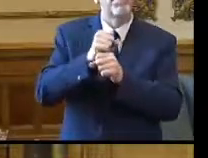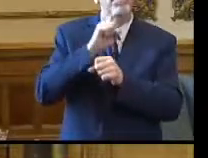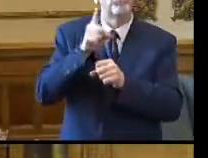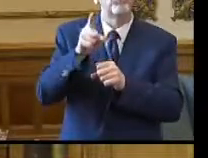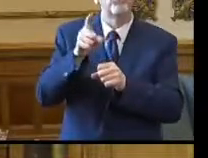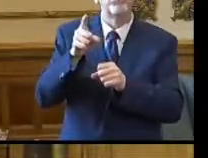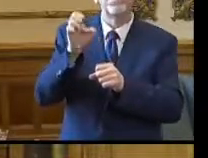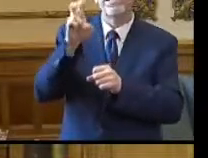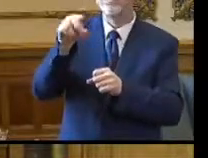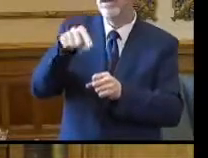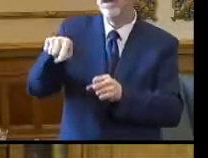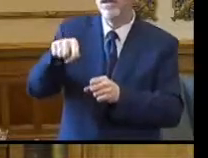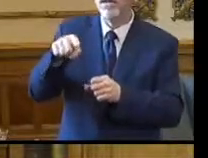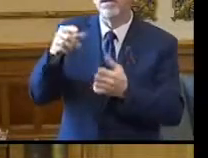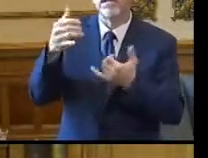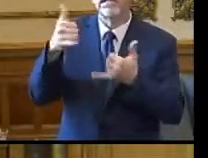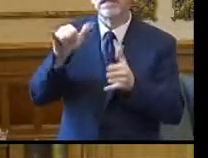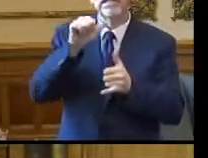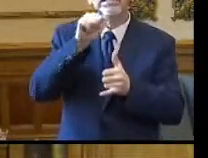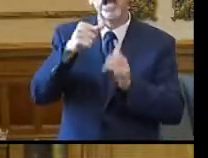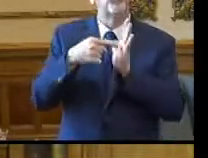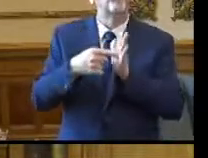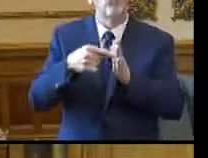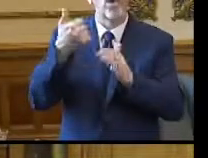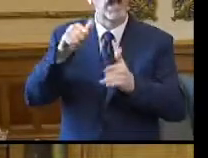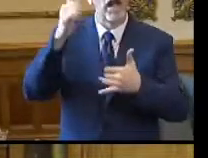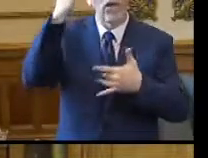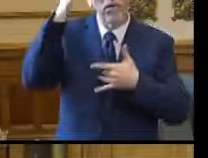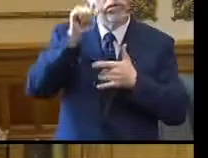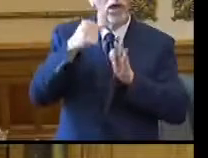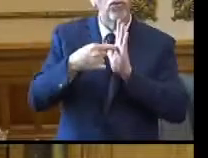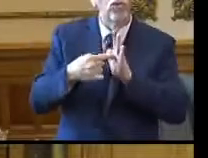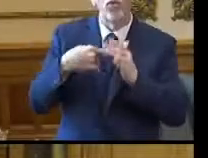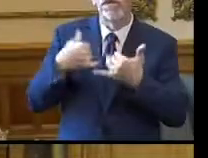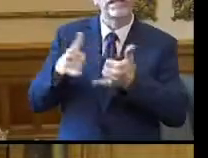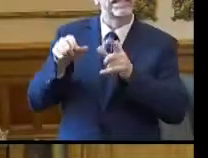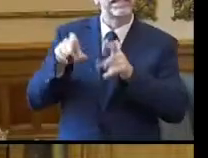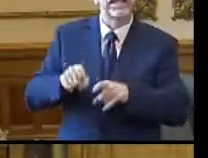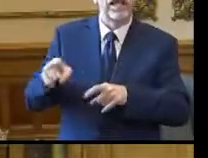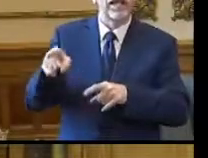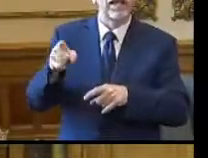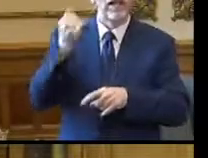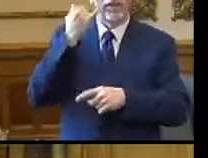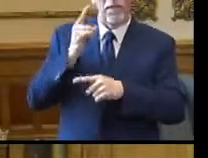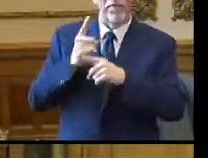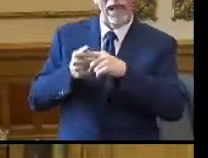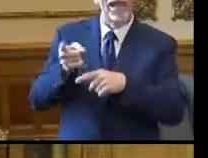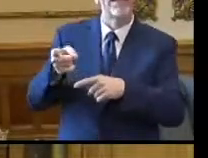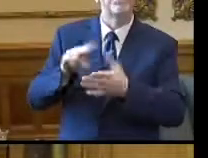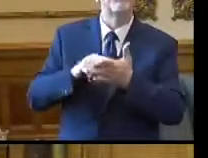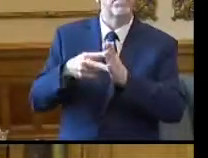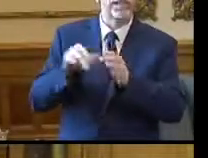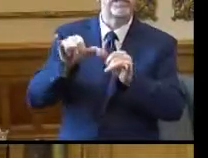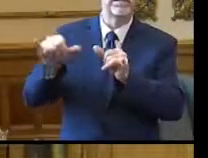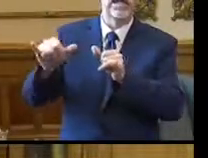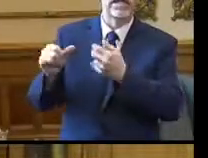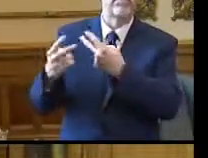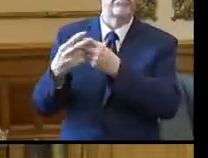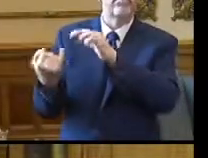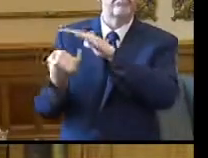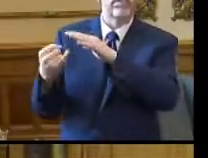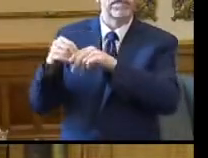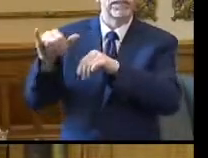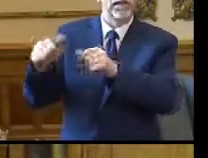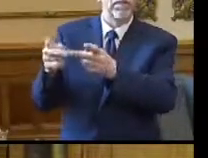even individuals that are asymptomatic, that we're testing them, if they're positive, they will remain quarantined in